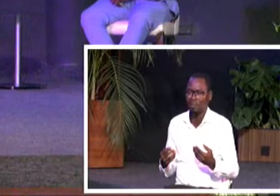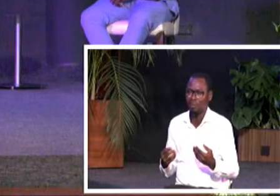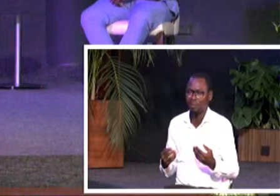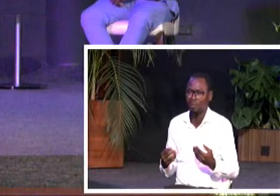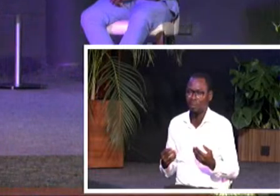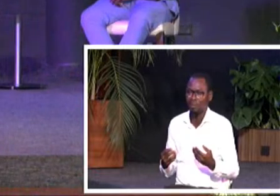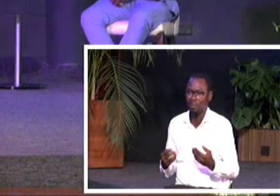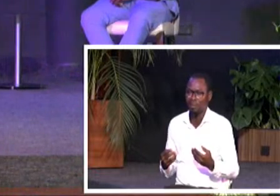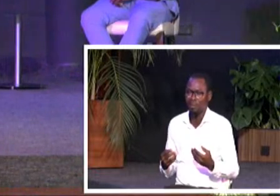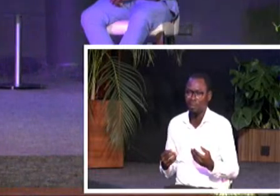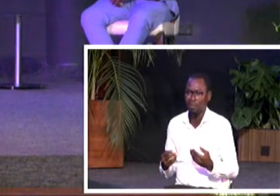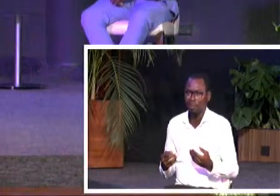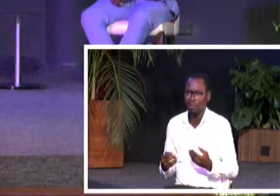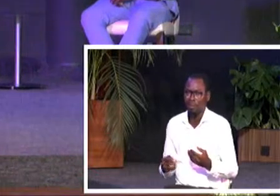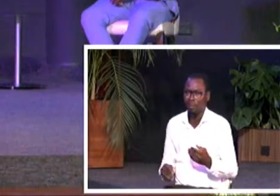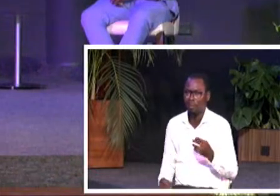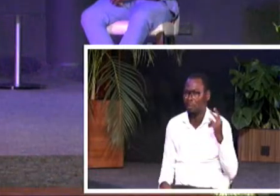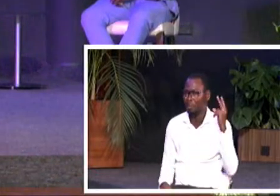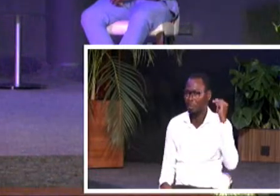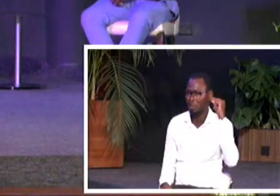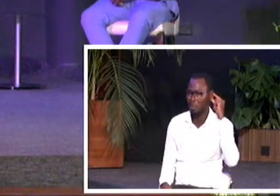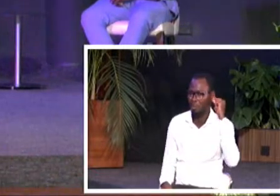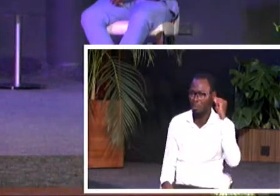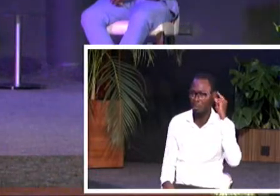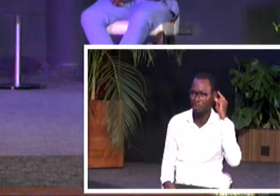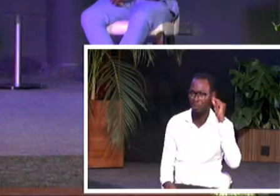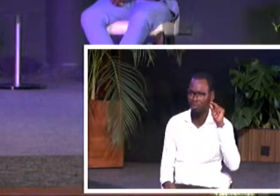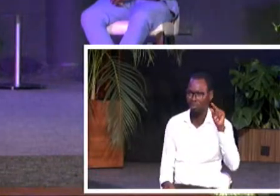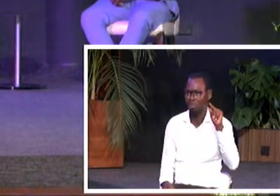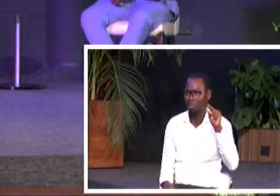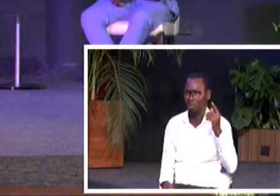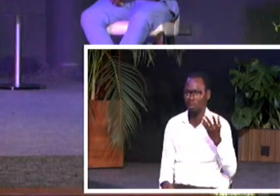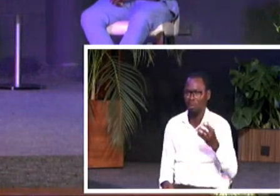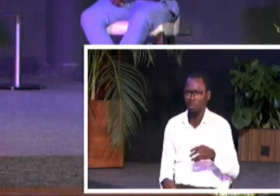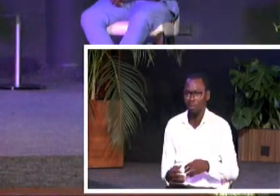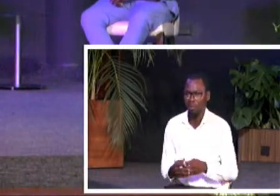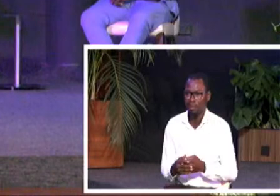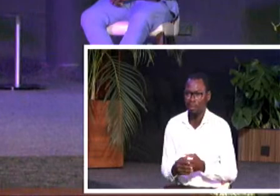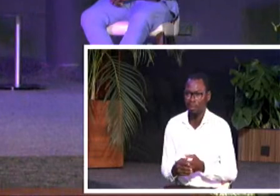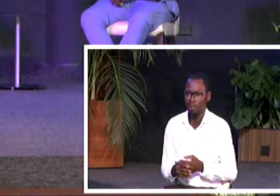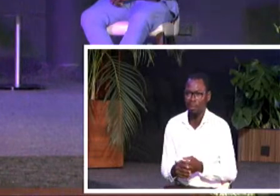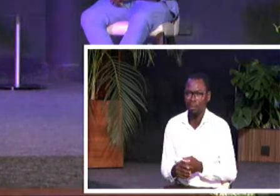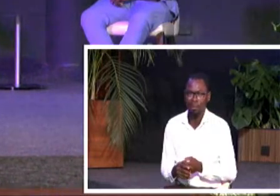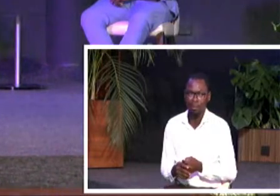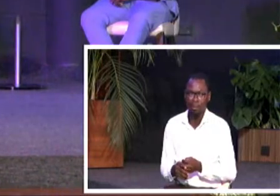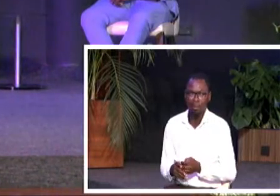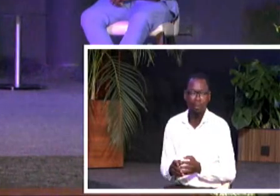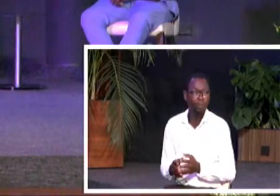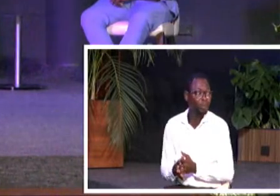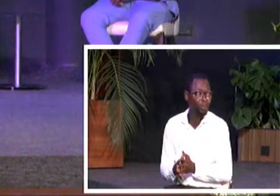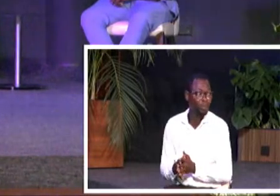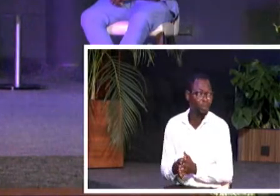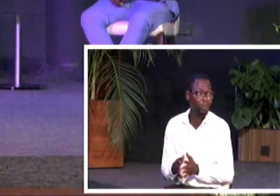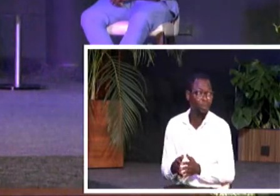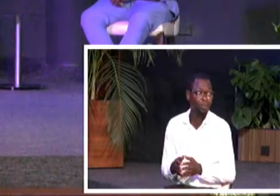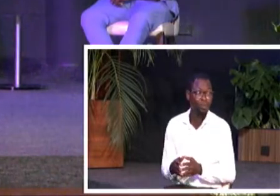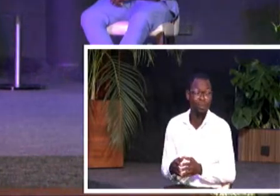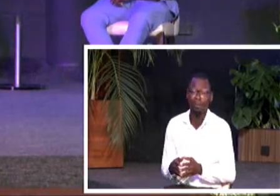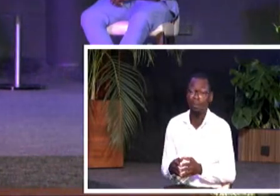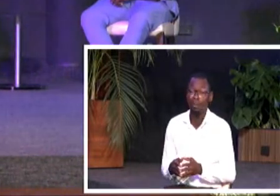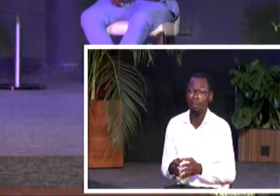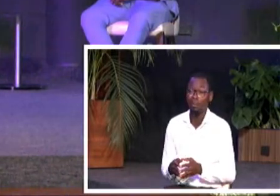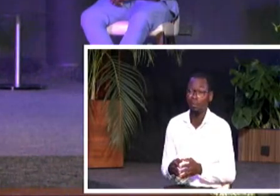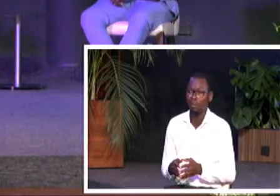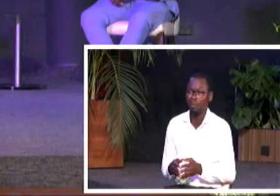they should look the part. I think that is when, you know, we'll start respecting that profession.